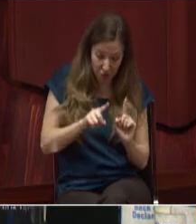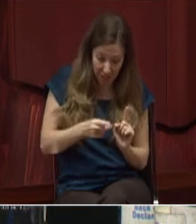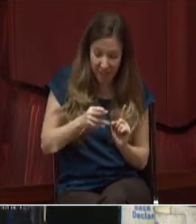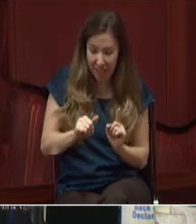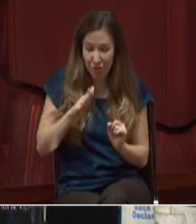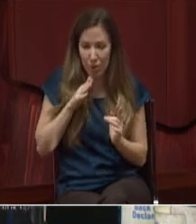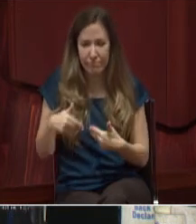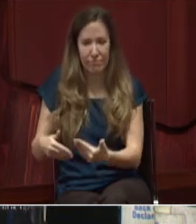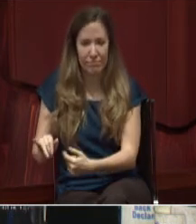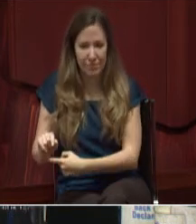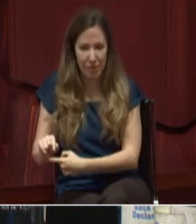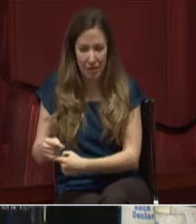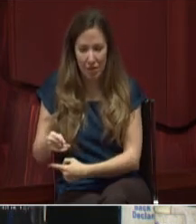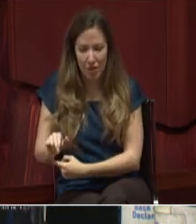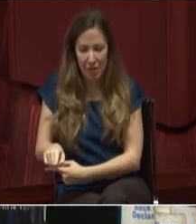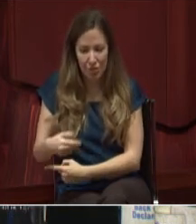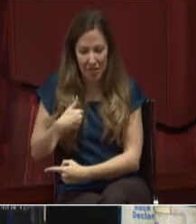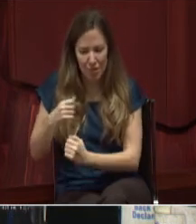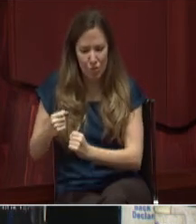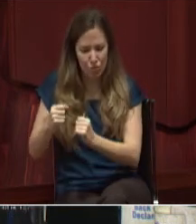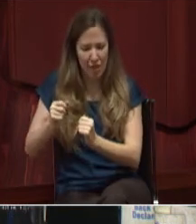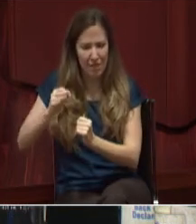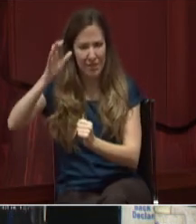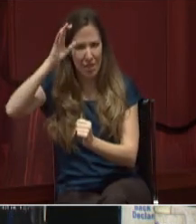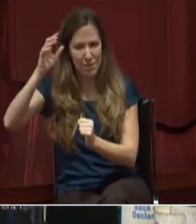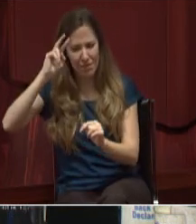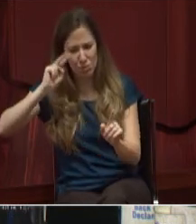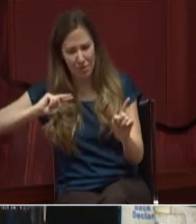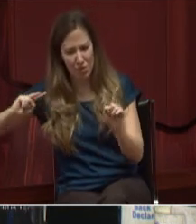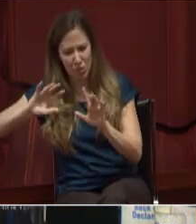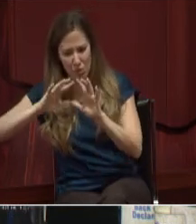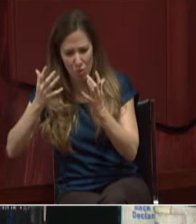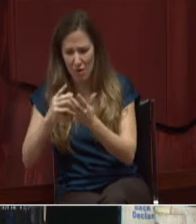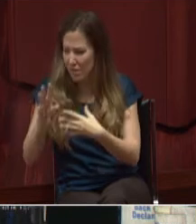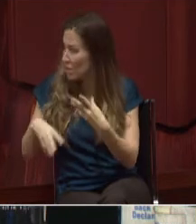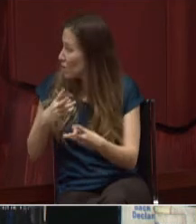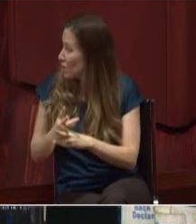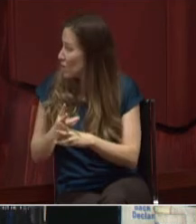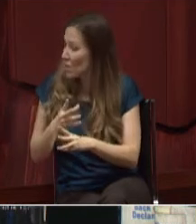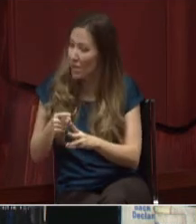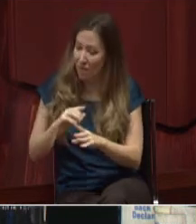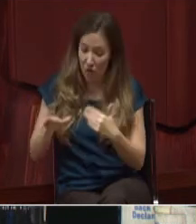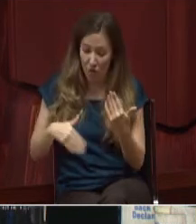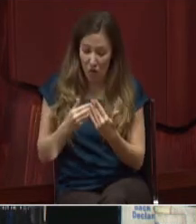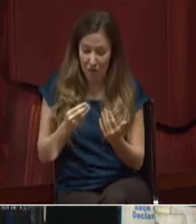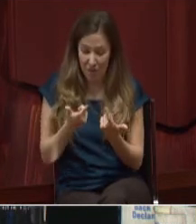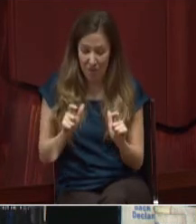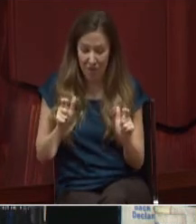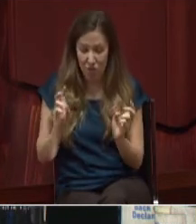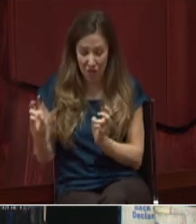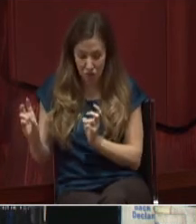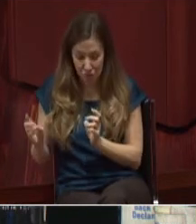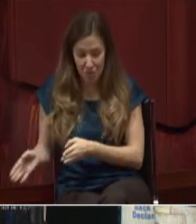strengths, a conceptual view of the world that was pretty much strongly in parallel on all the major issues, and